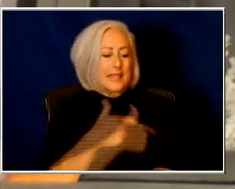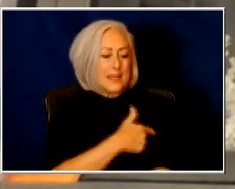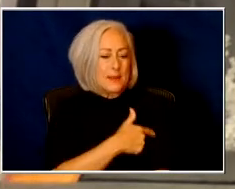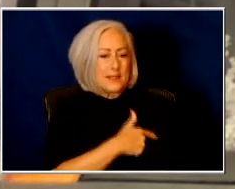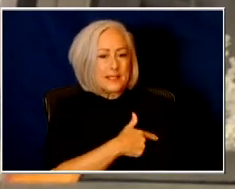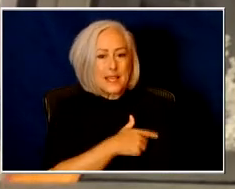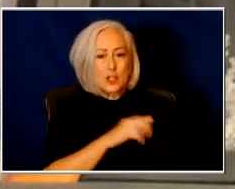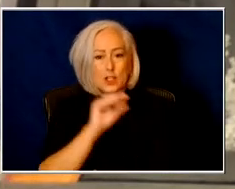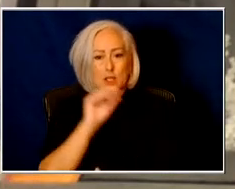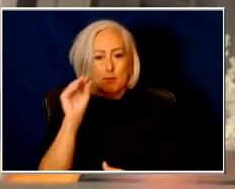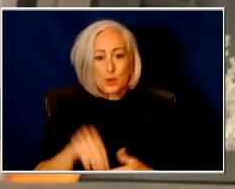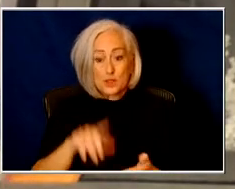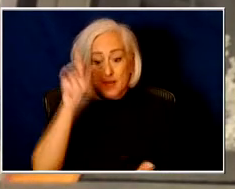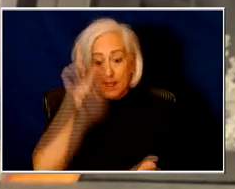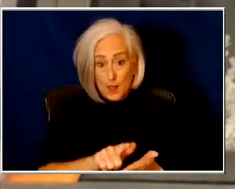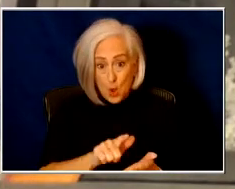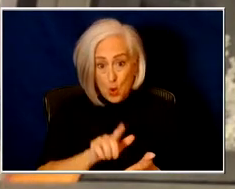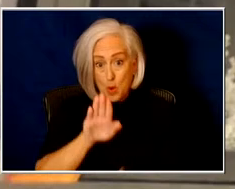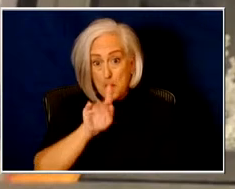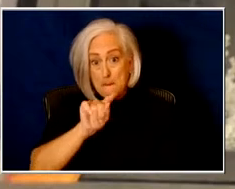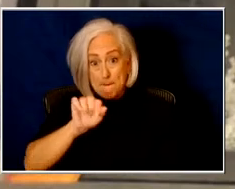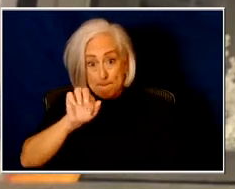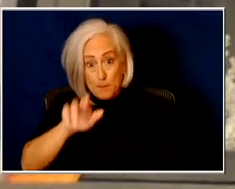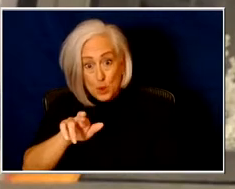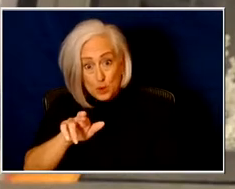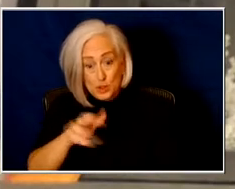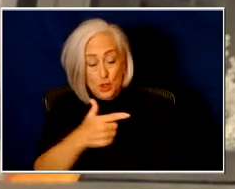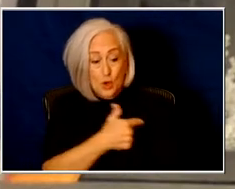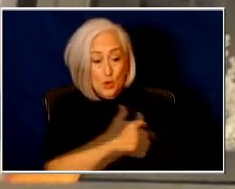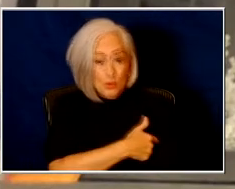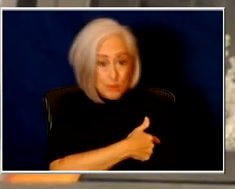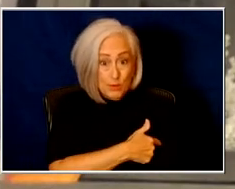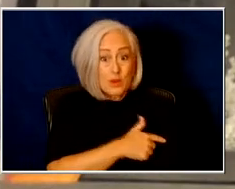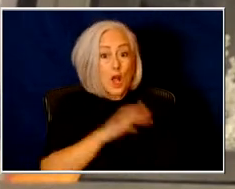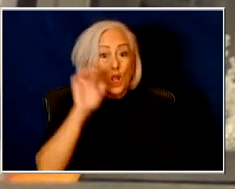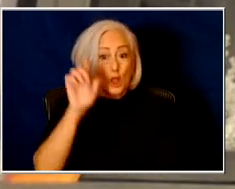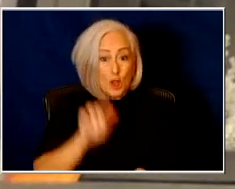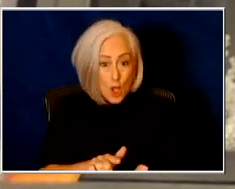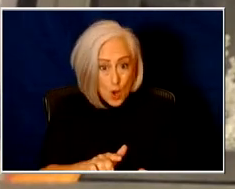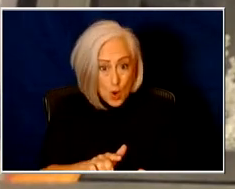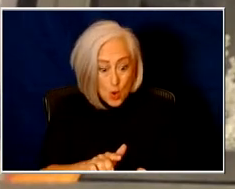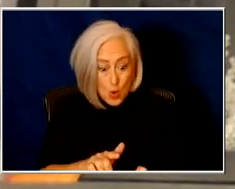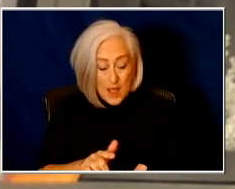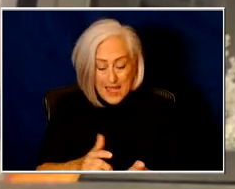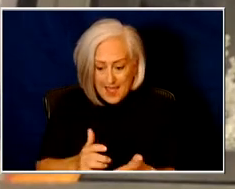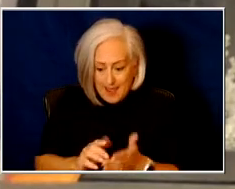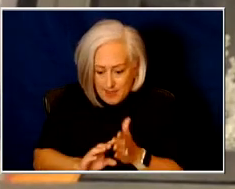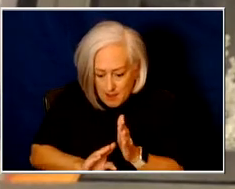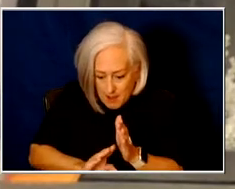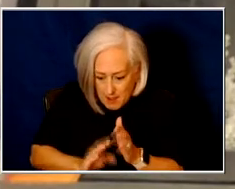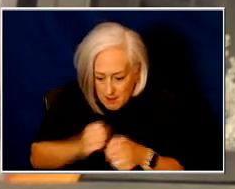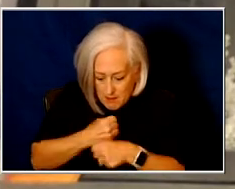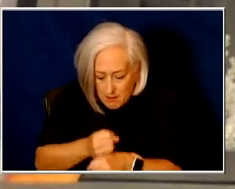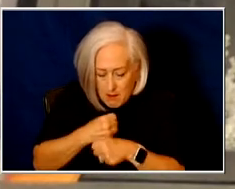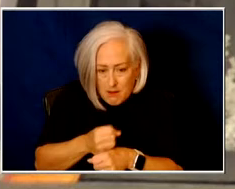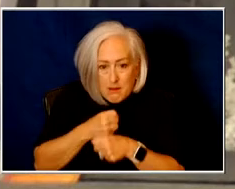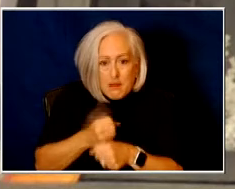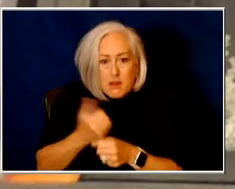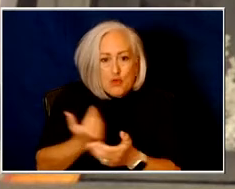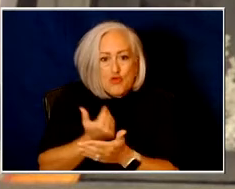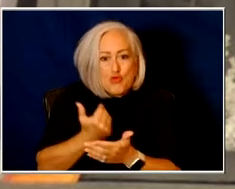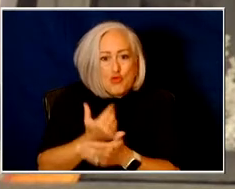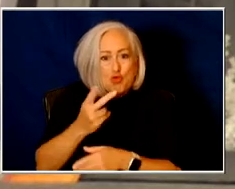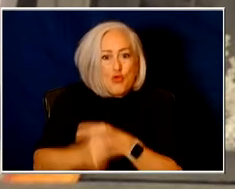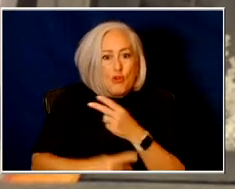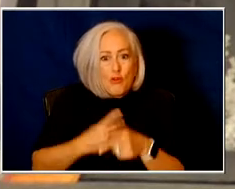for those and the development of new variants is happening now so the more likely scenario in my